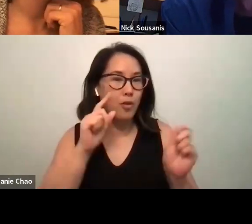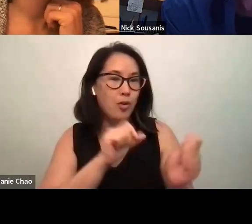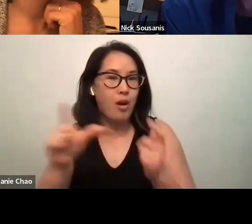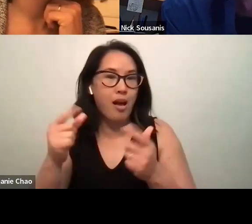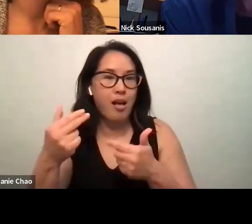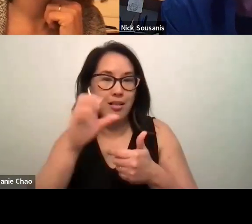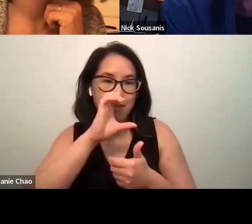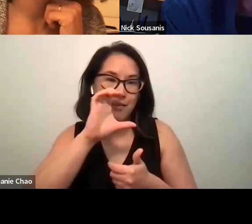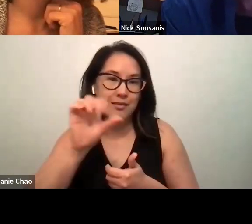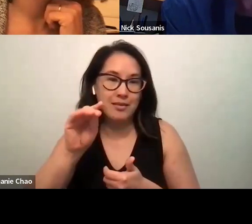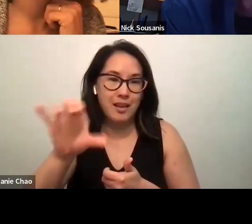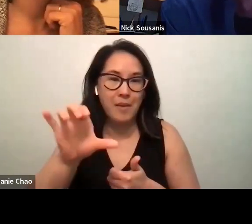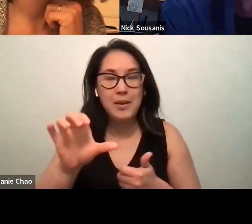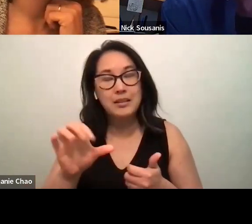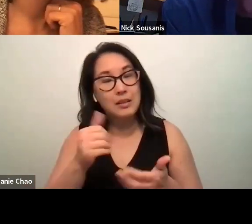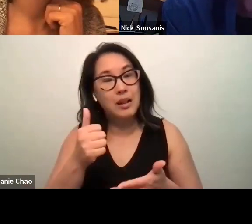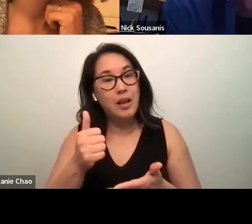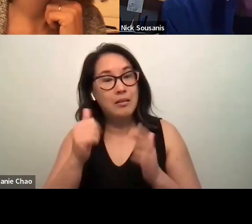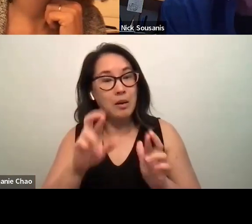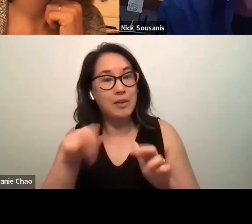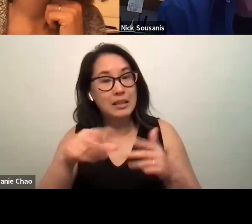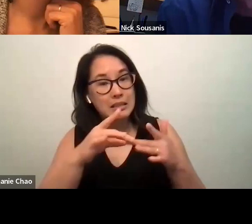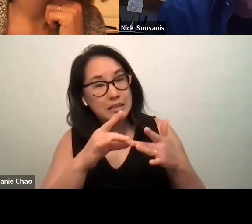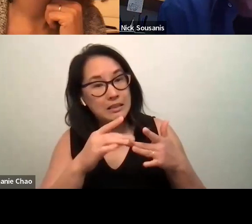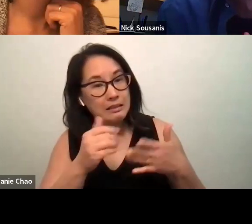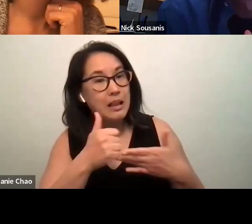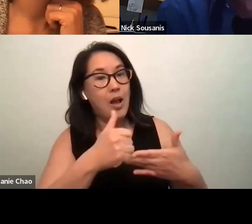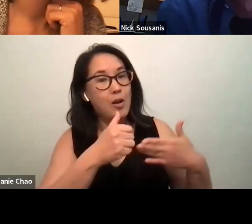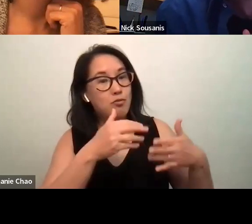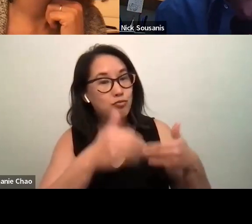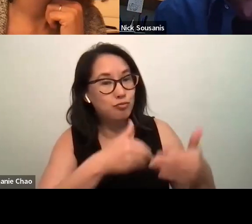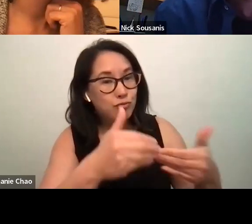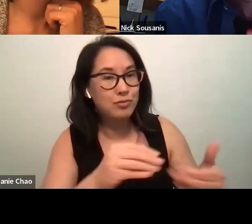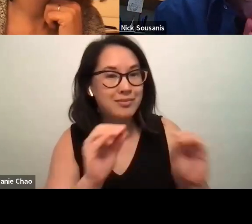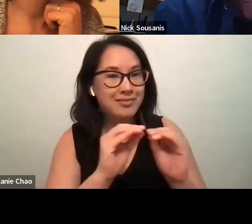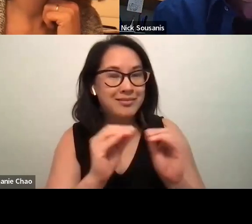it a little bit farther down that path. So thank you all, and I can't wait to talk more.